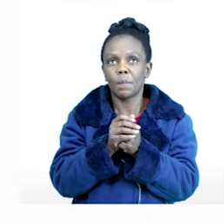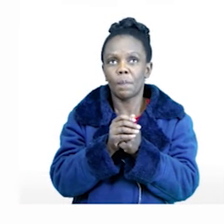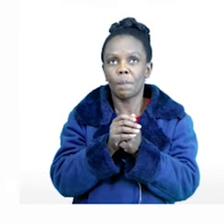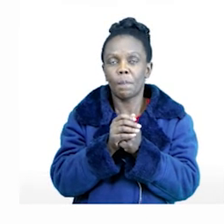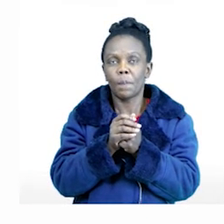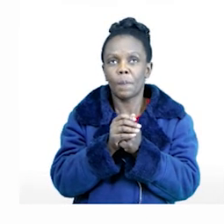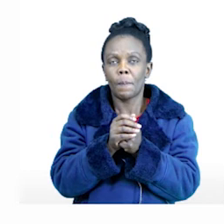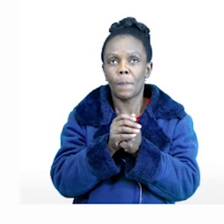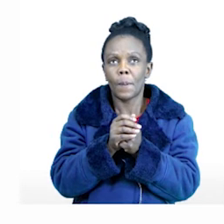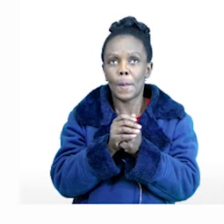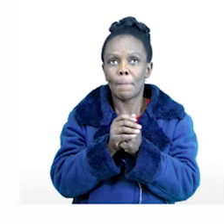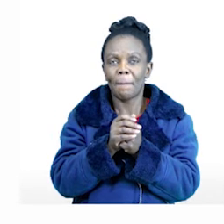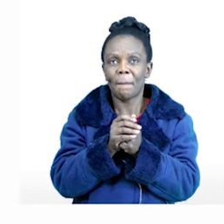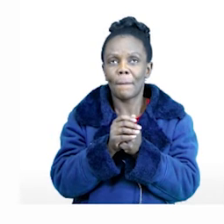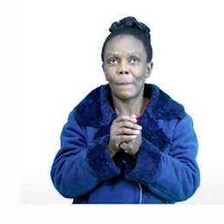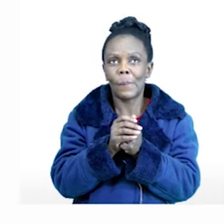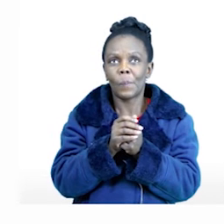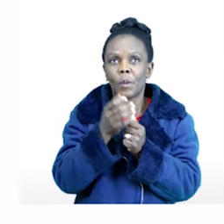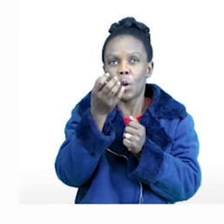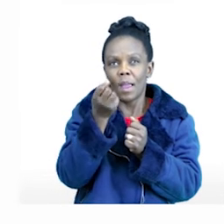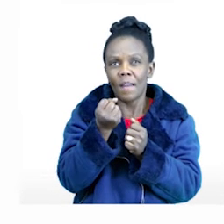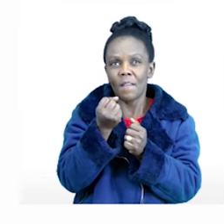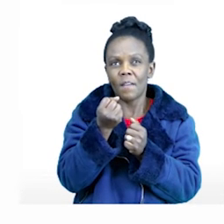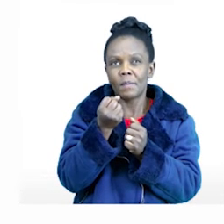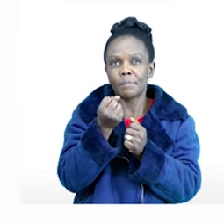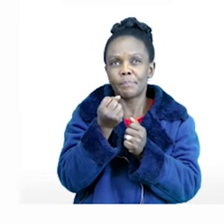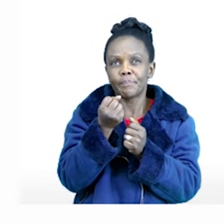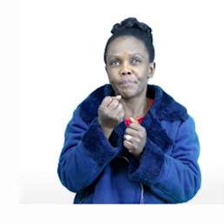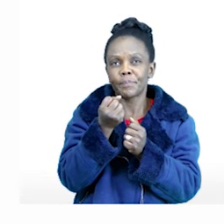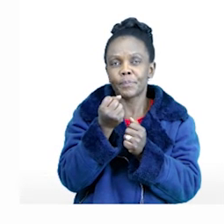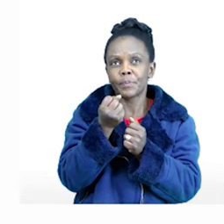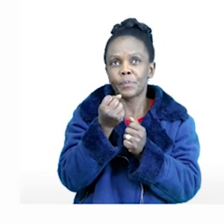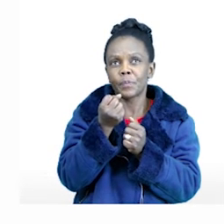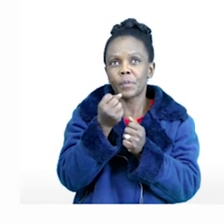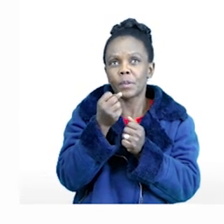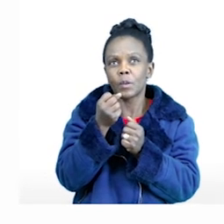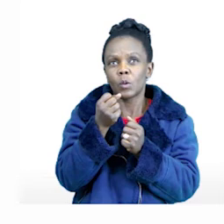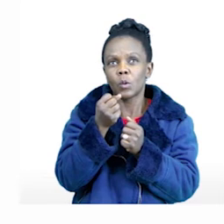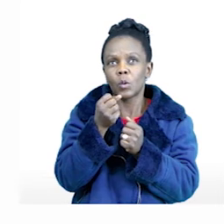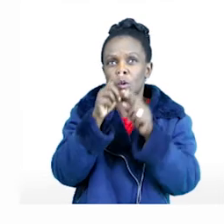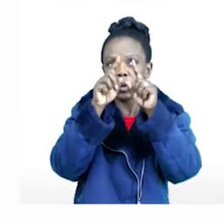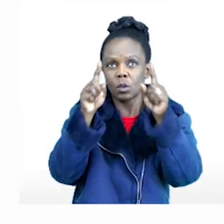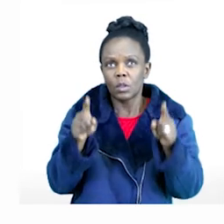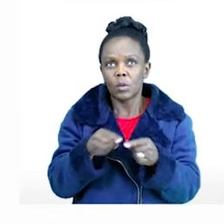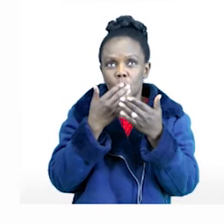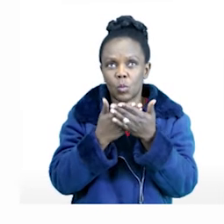On page 18, we seem to have a pattern of things that we are using to